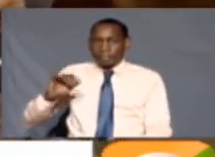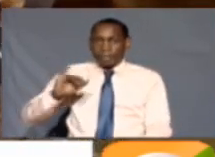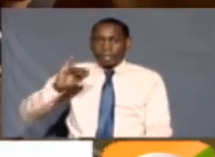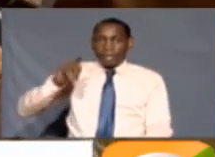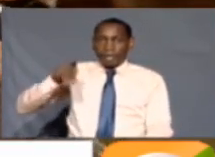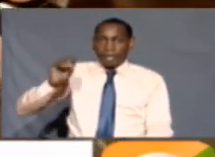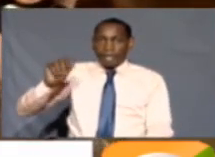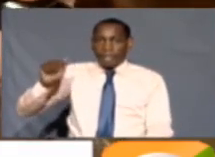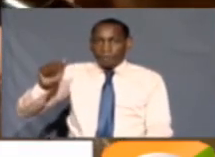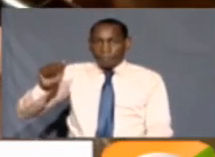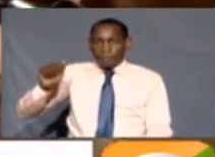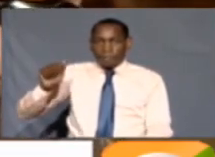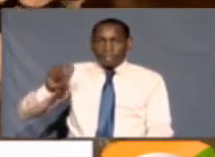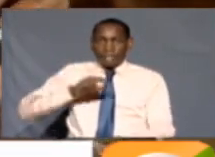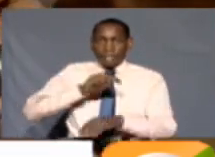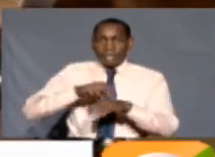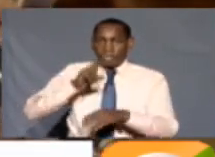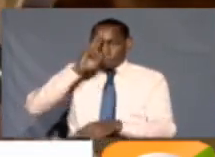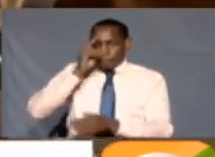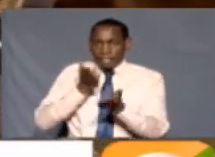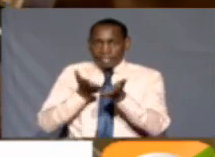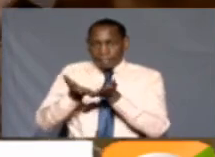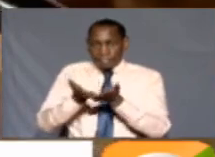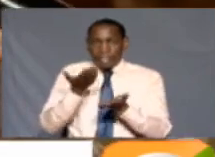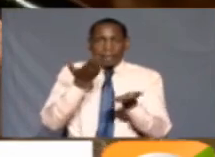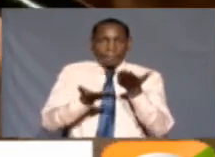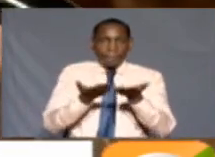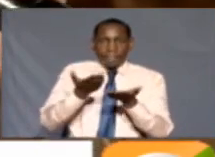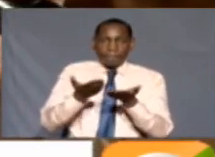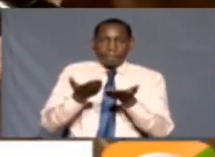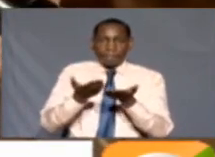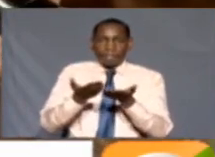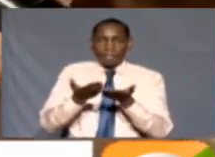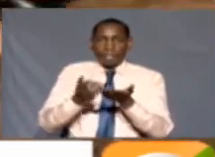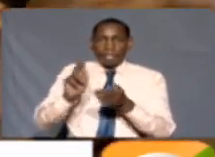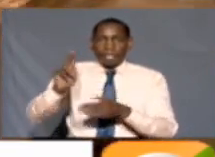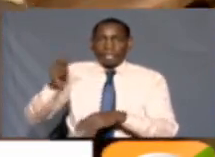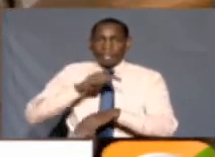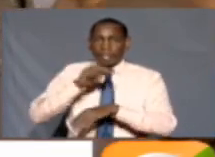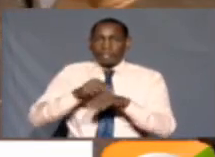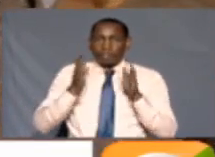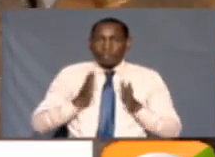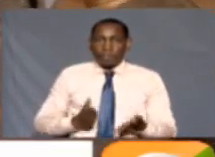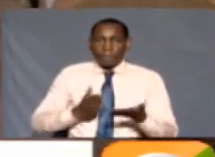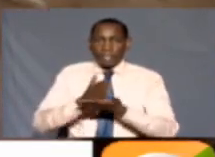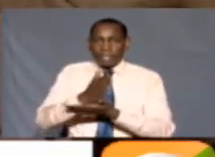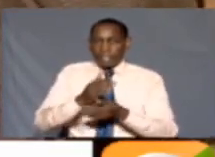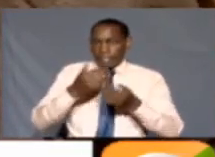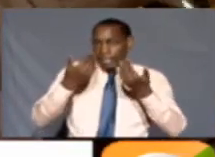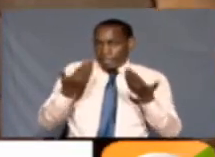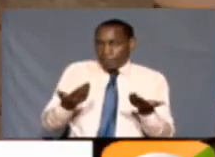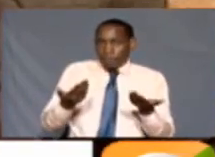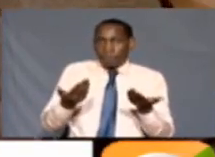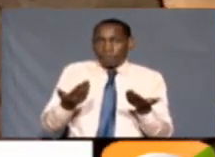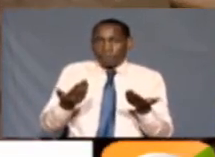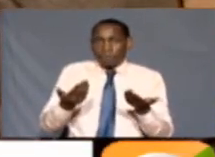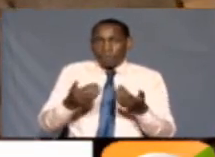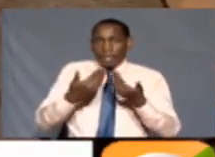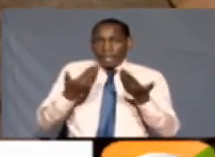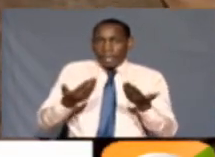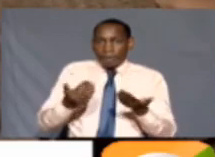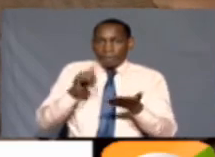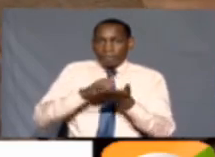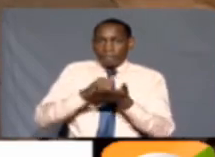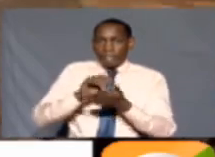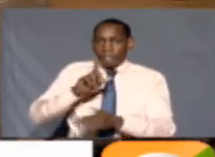IPOA, Ombudsman, National Police Service, or even Kenya National Commission of Human Rights. How do you synergize this? How did that